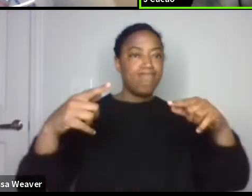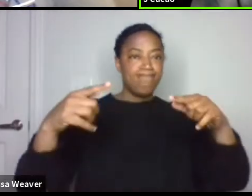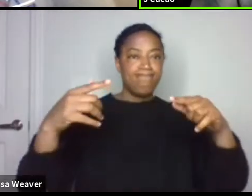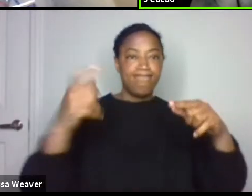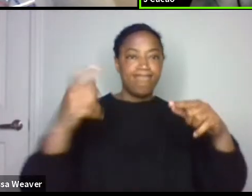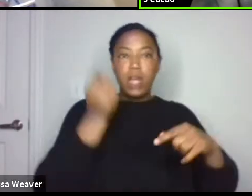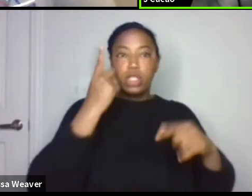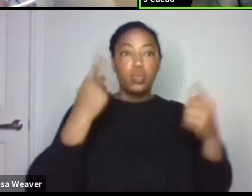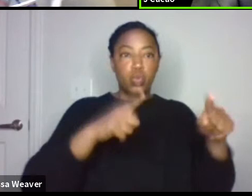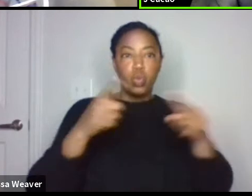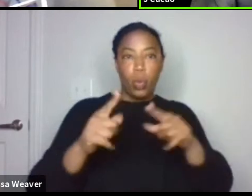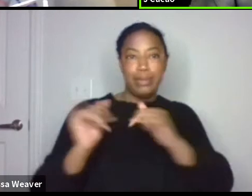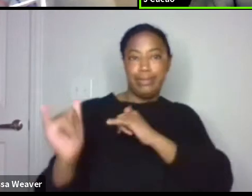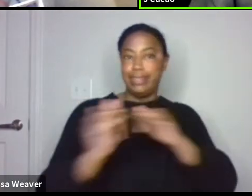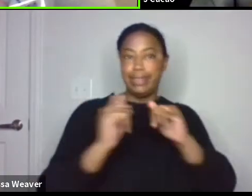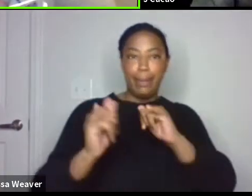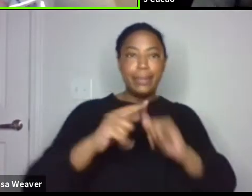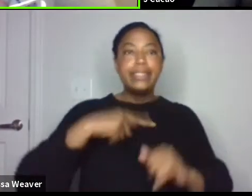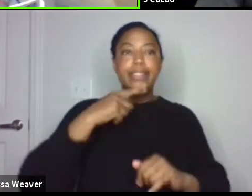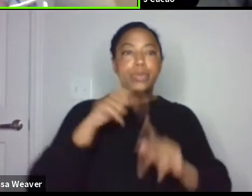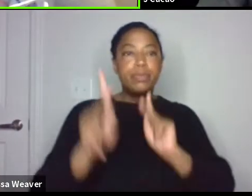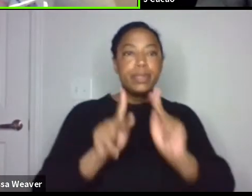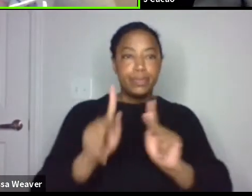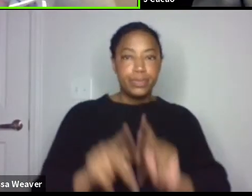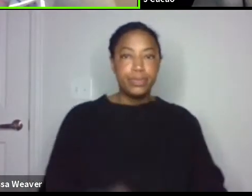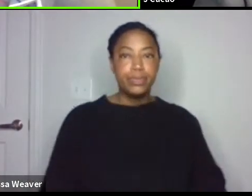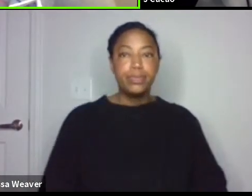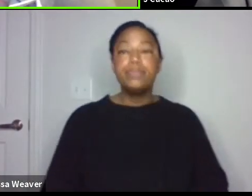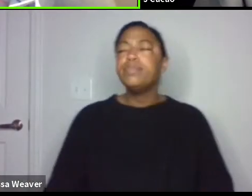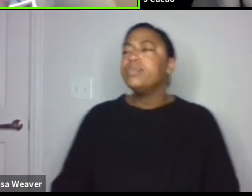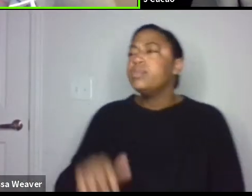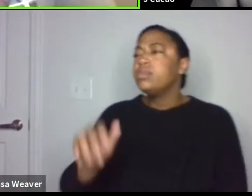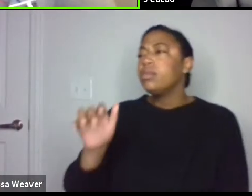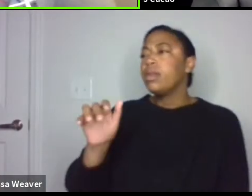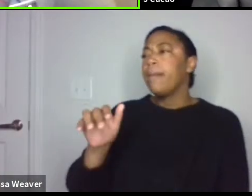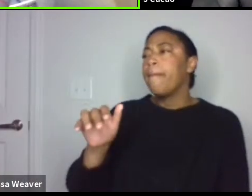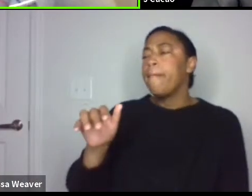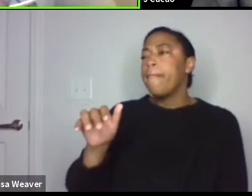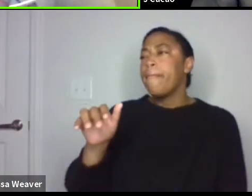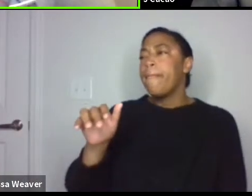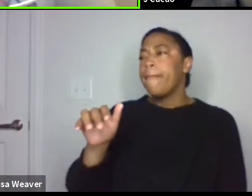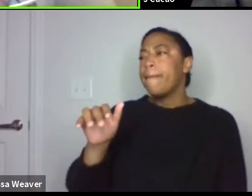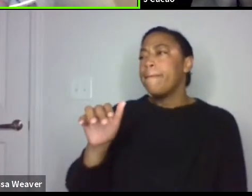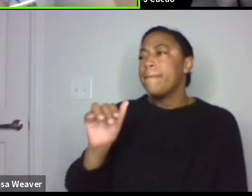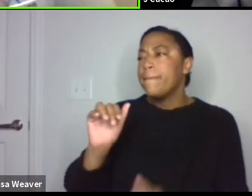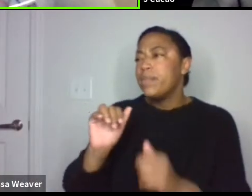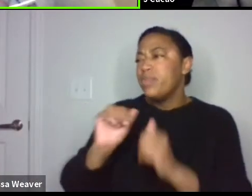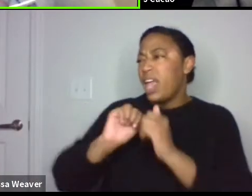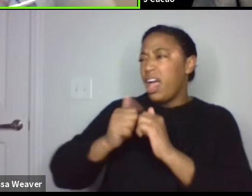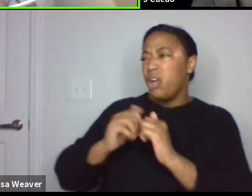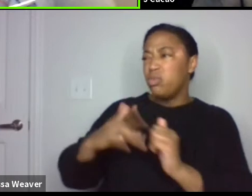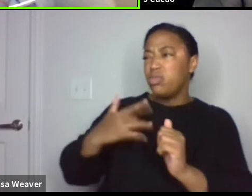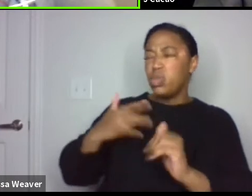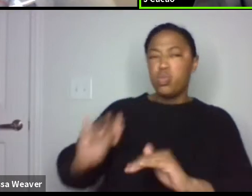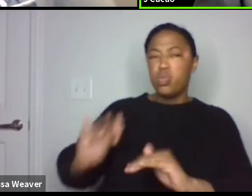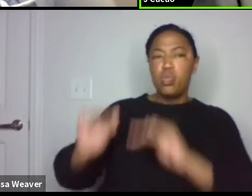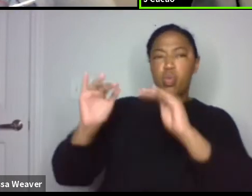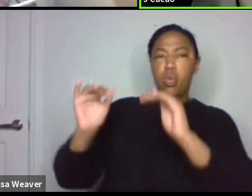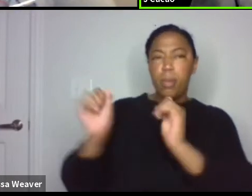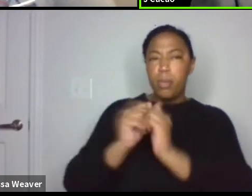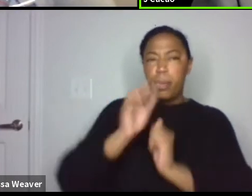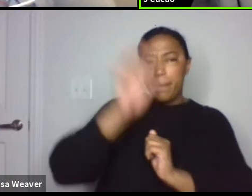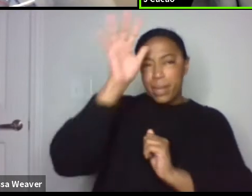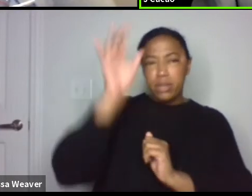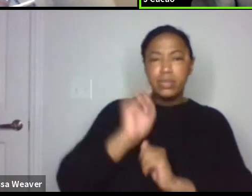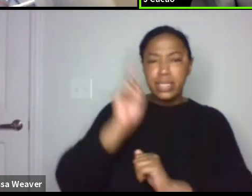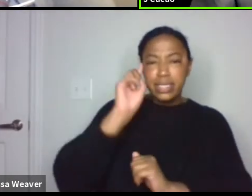you or I, as hearing folks. And then so how was that growing up with your parents being deaf and you